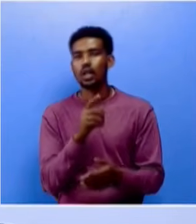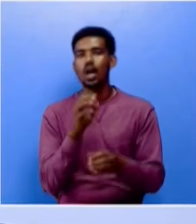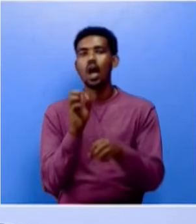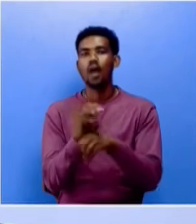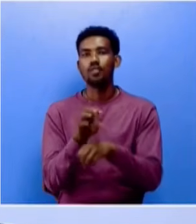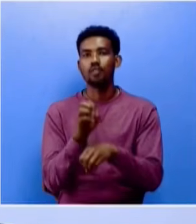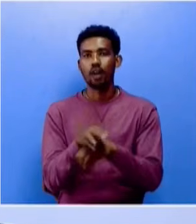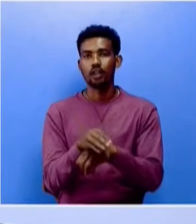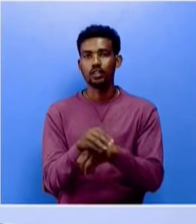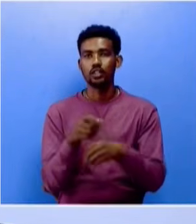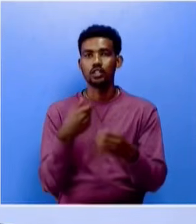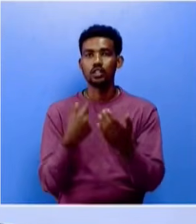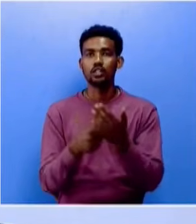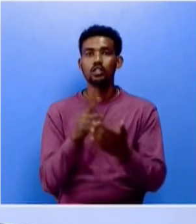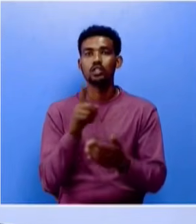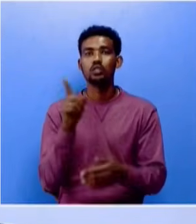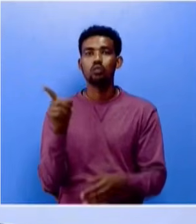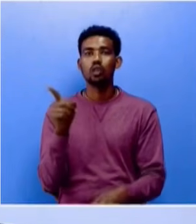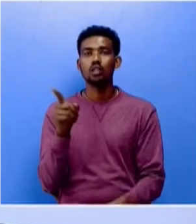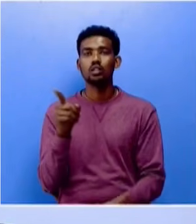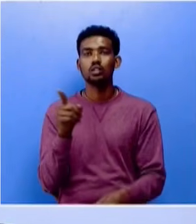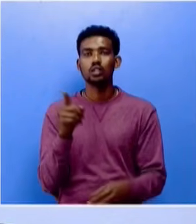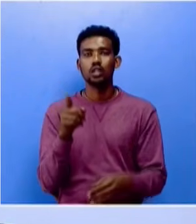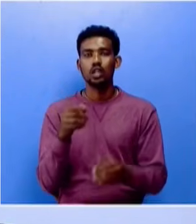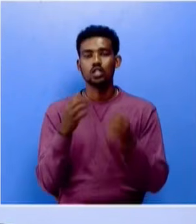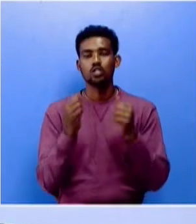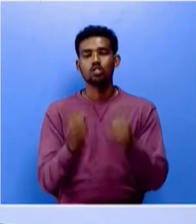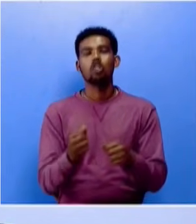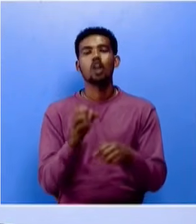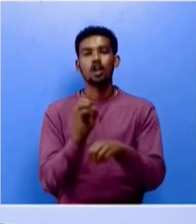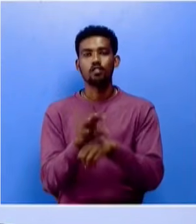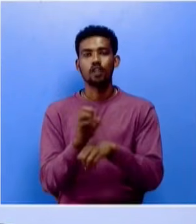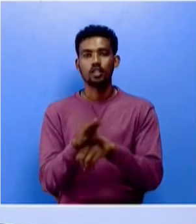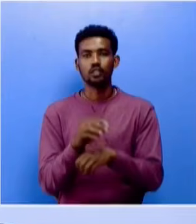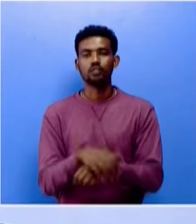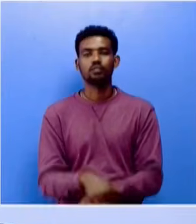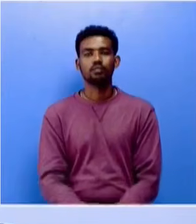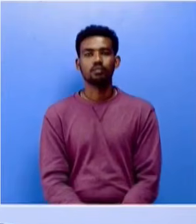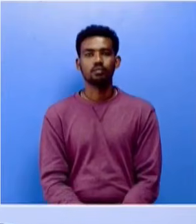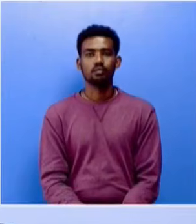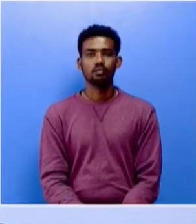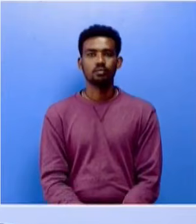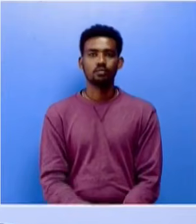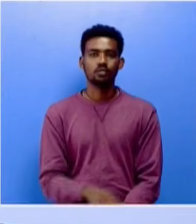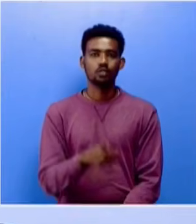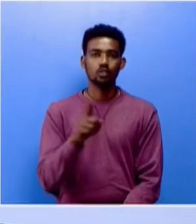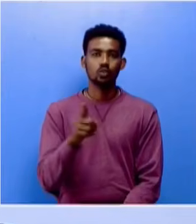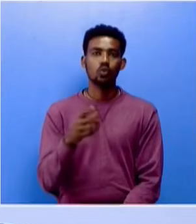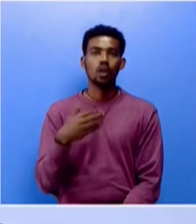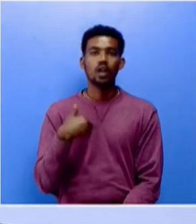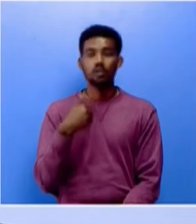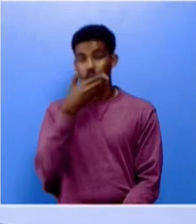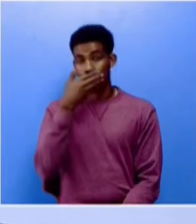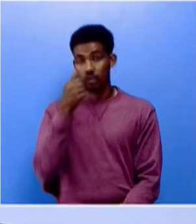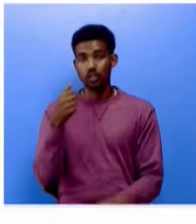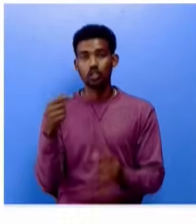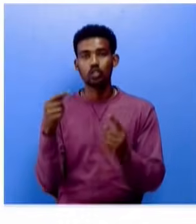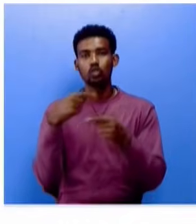Advice. But this one is just, can be said, strong advice. Here, you had better go to the